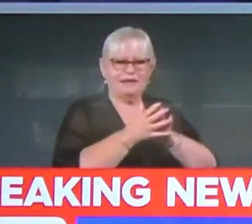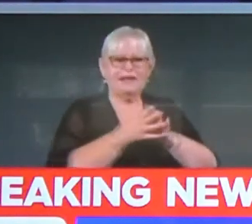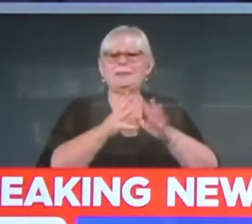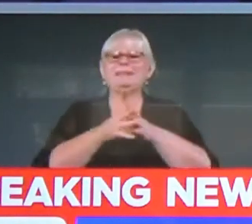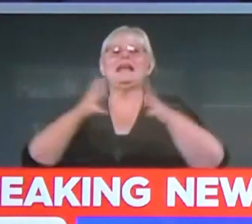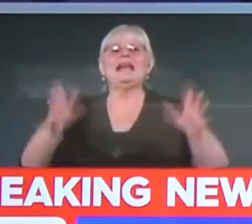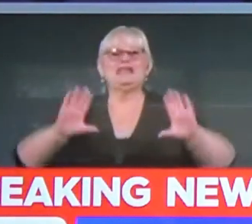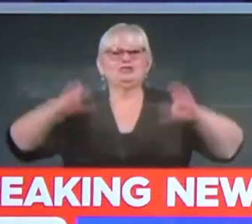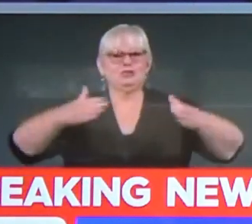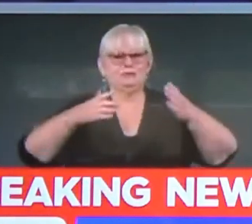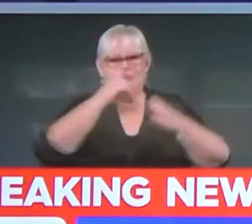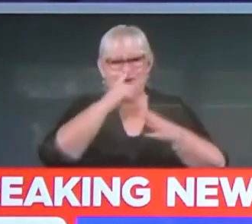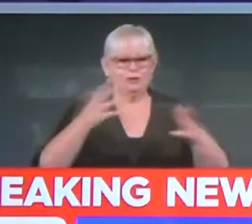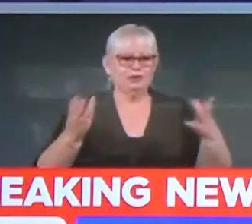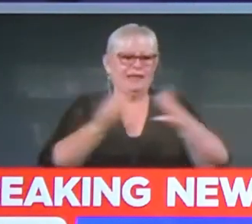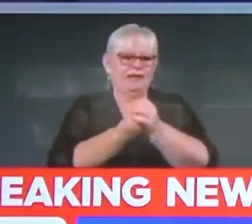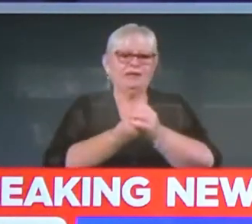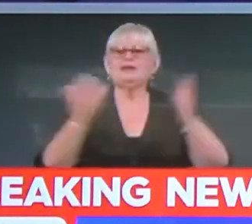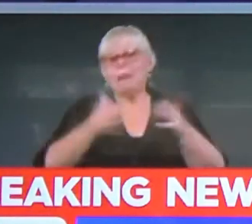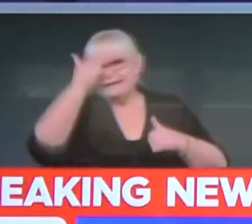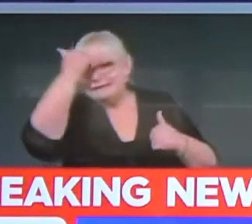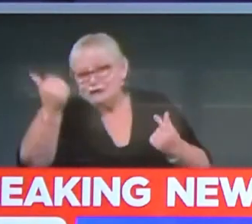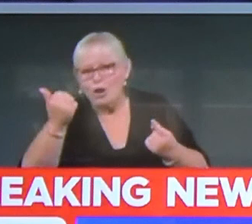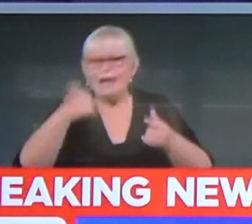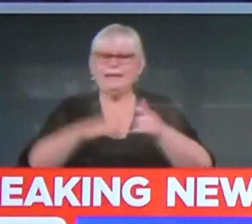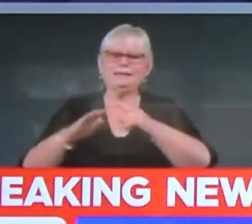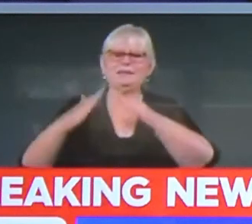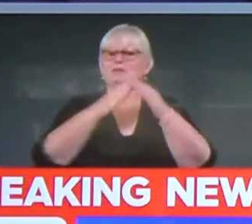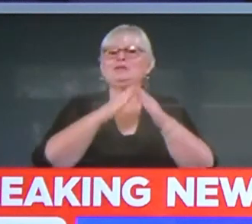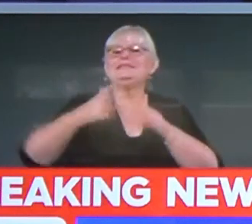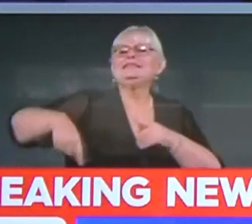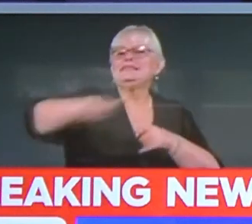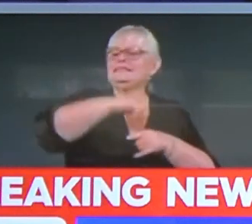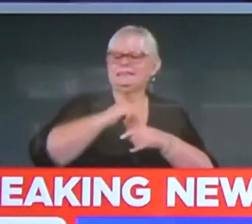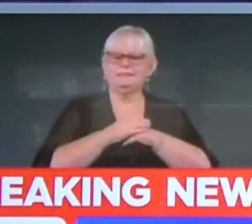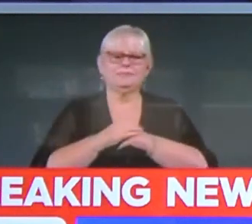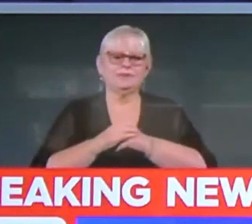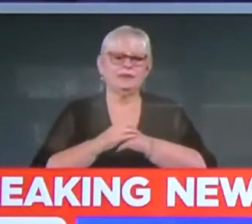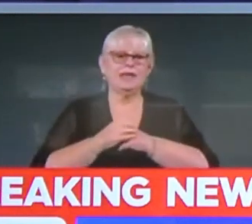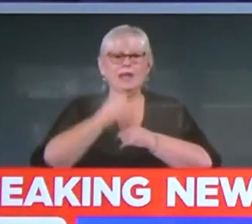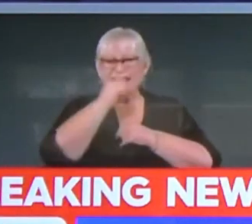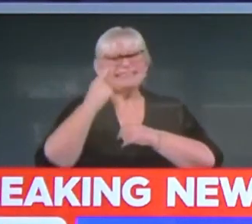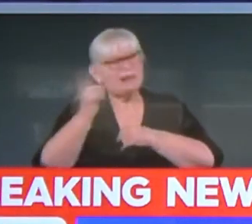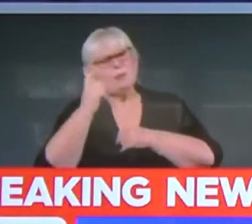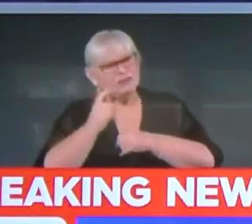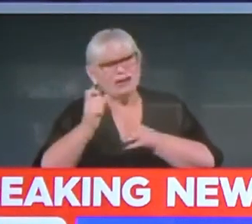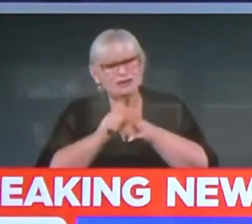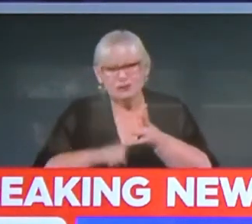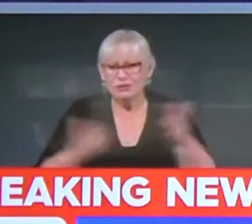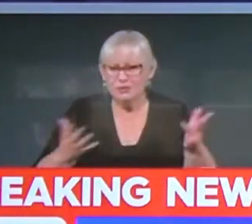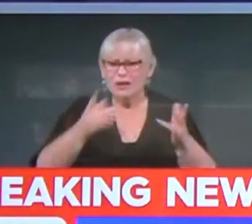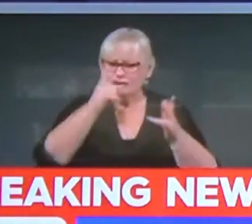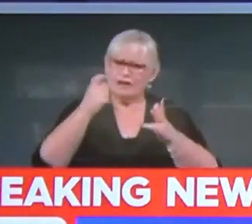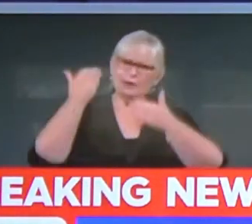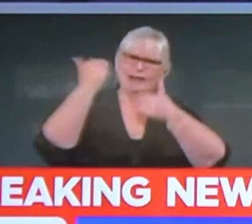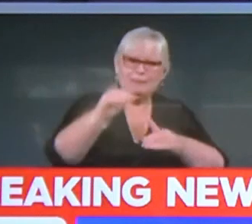groups of people gathering together to play soccer in a community oval and things of that nature. You can see what we're trying to do. We're trying to